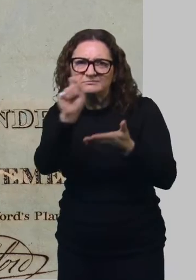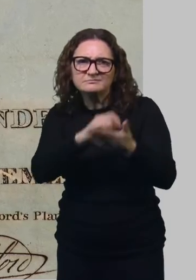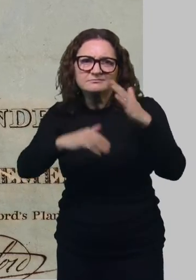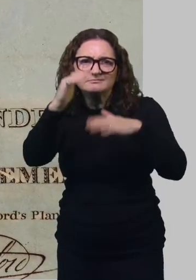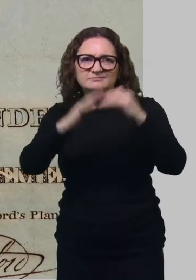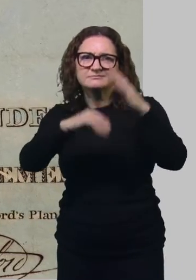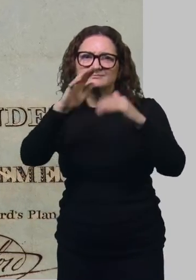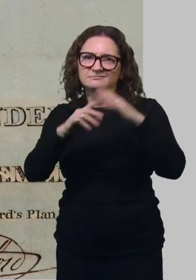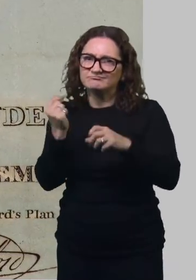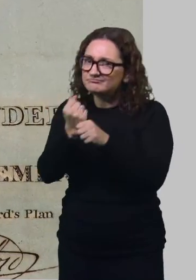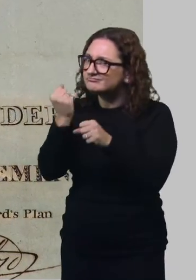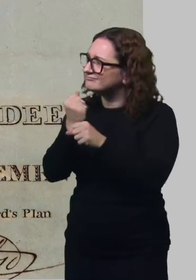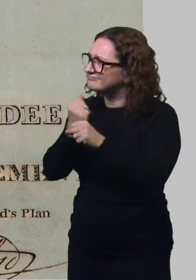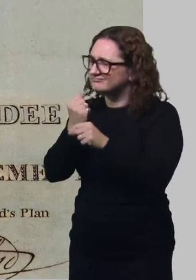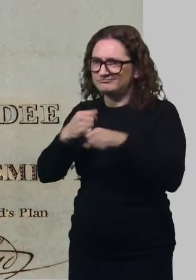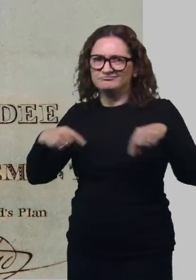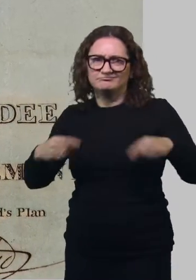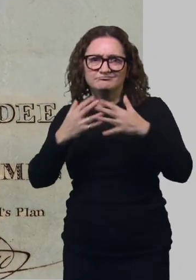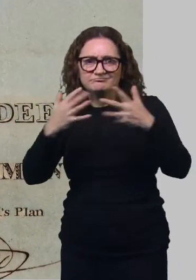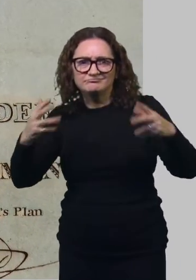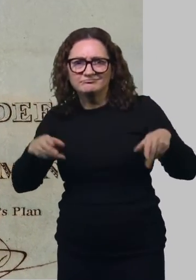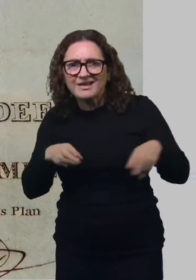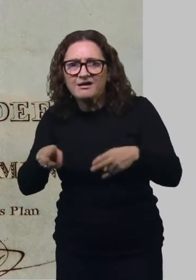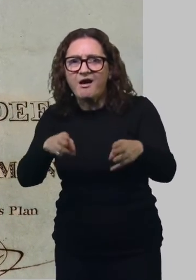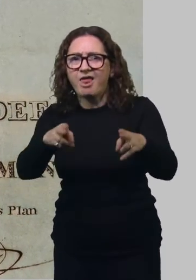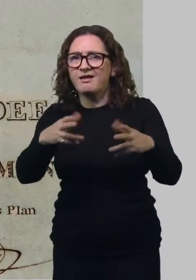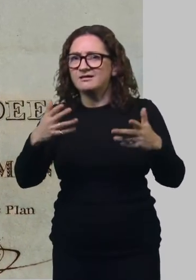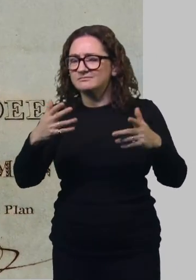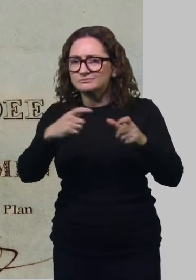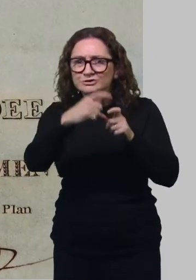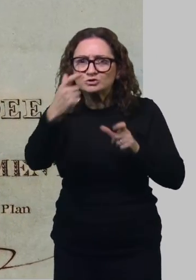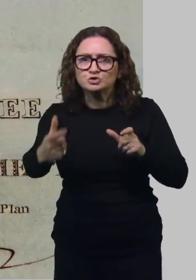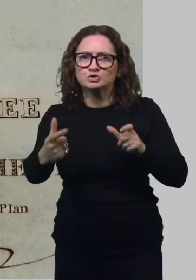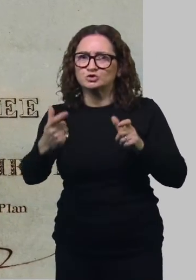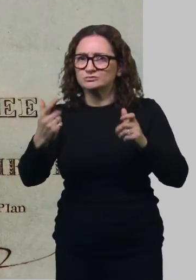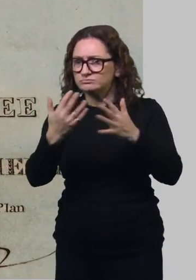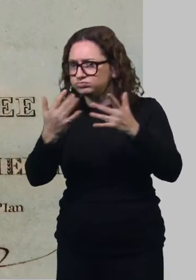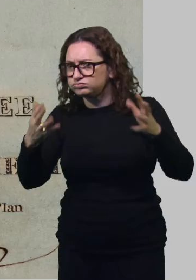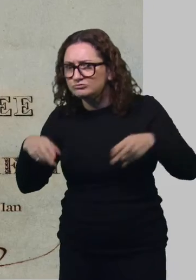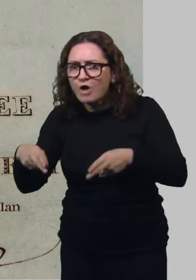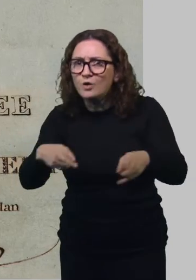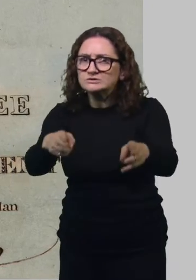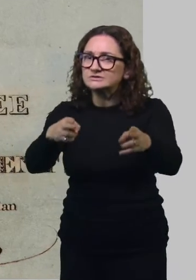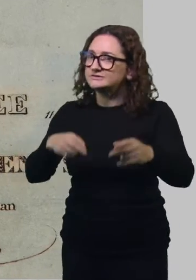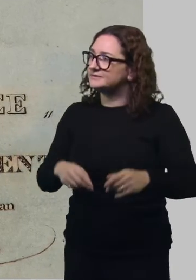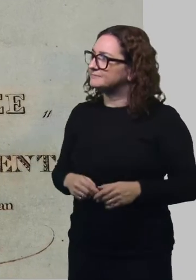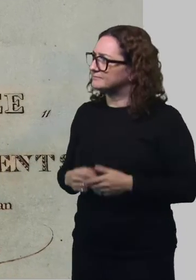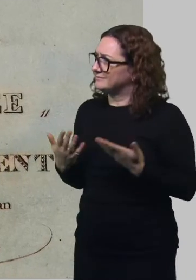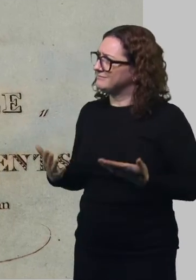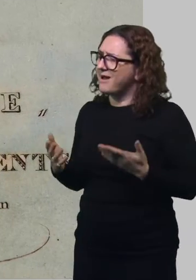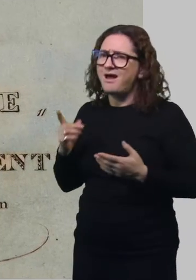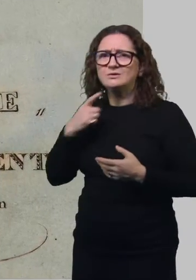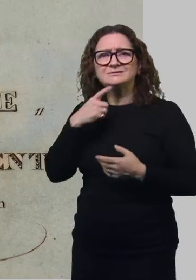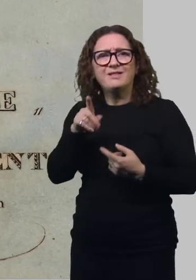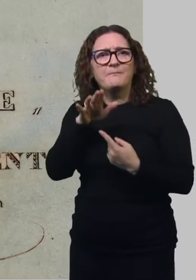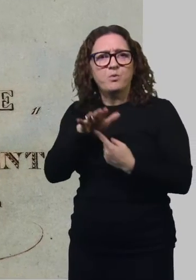canals, more than 1,000 bridges, and many hundreds of miles of roads. These plans are still important today. Lawyers consult them